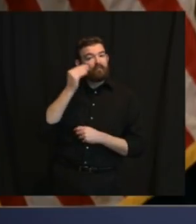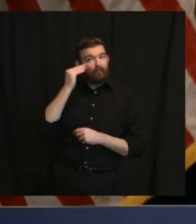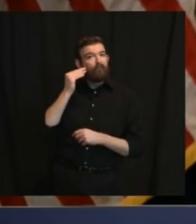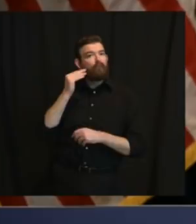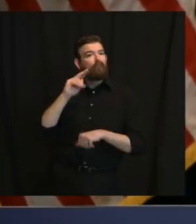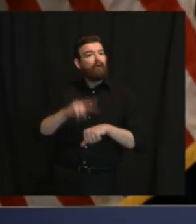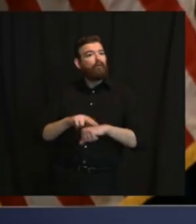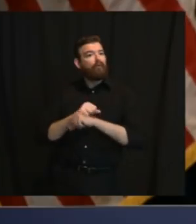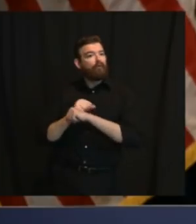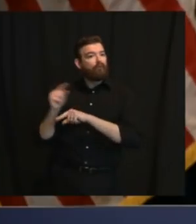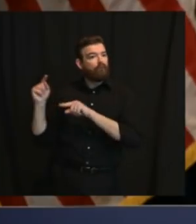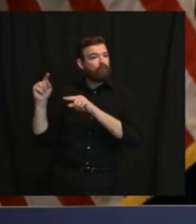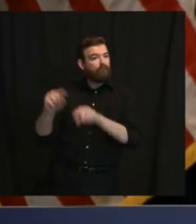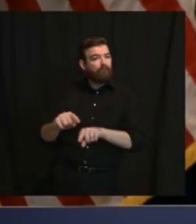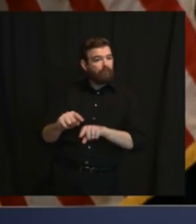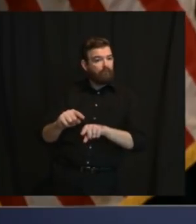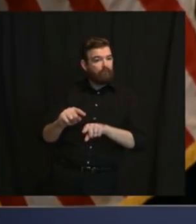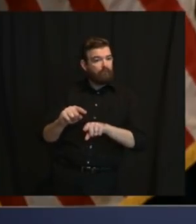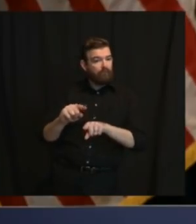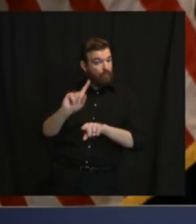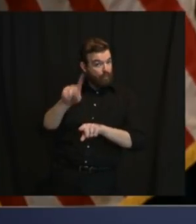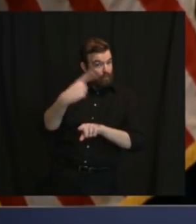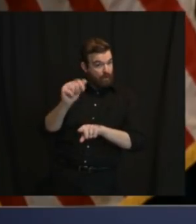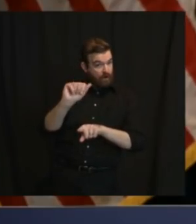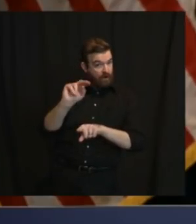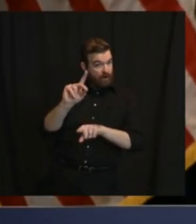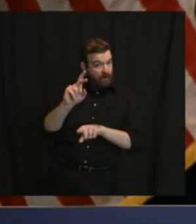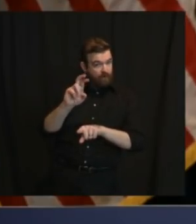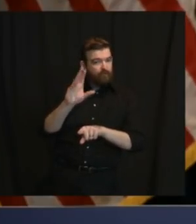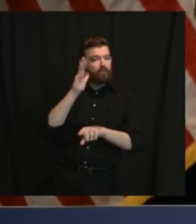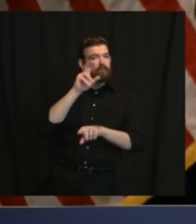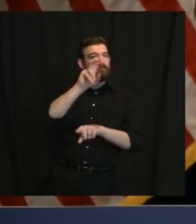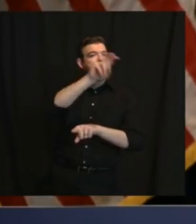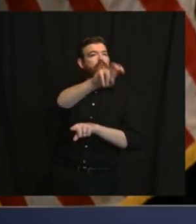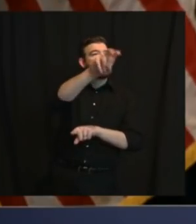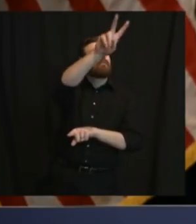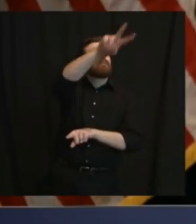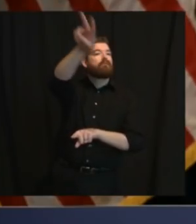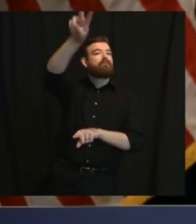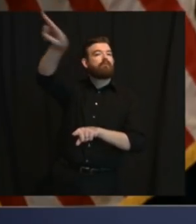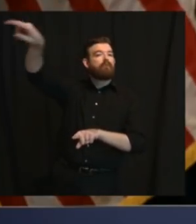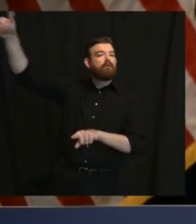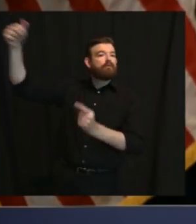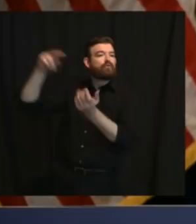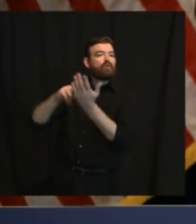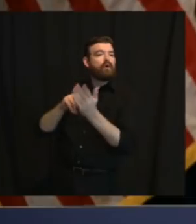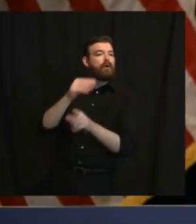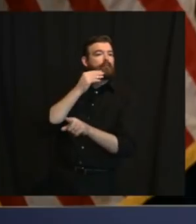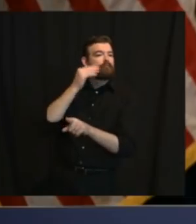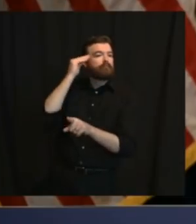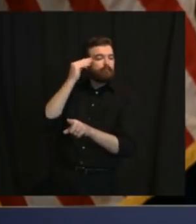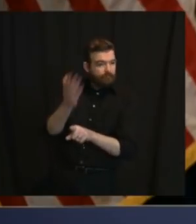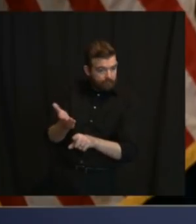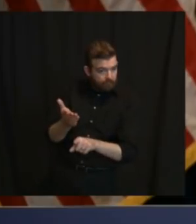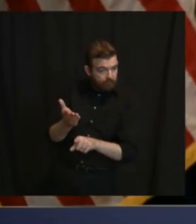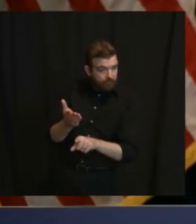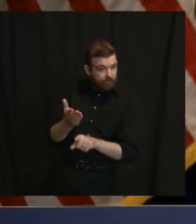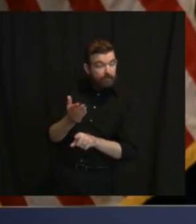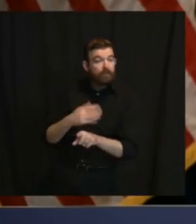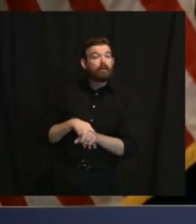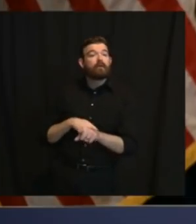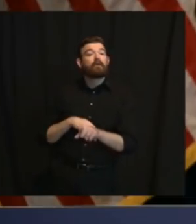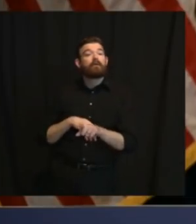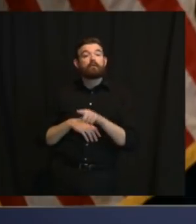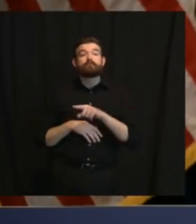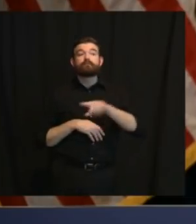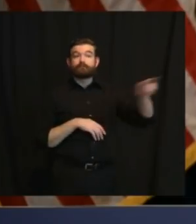advisory council that you announced today, what specific data will they be using to determine dates of opening? In other words, what specific metrics do you